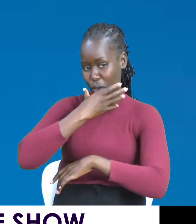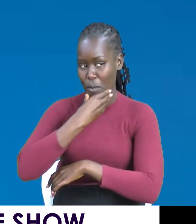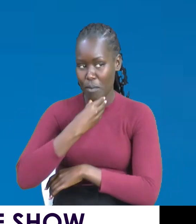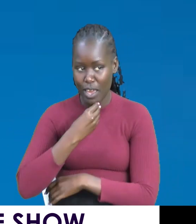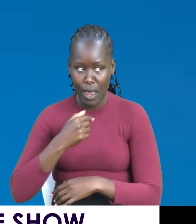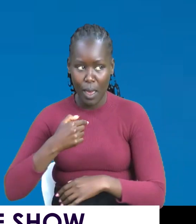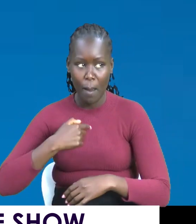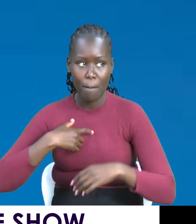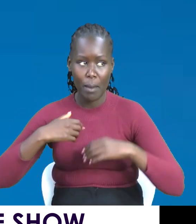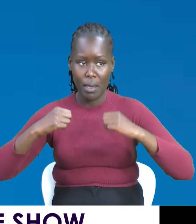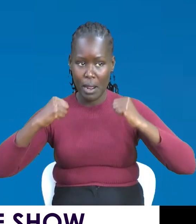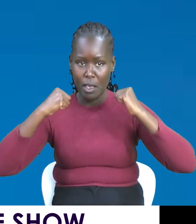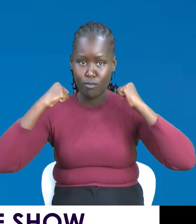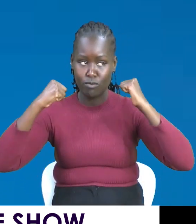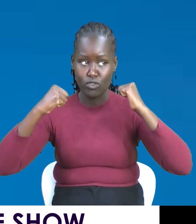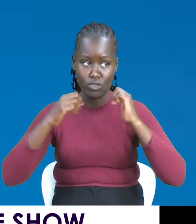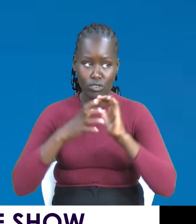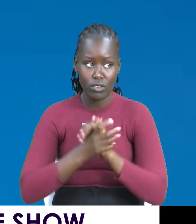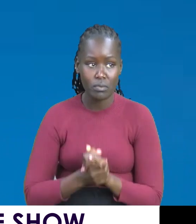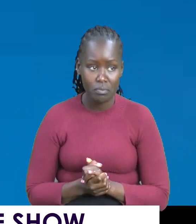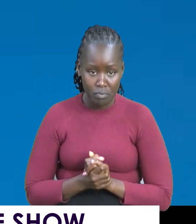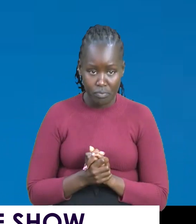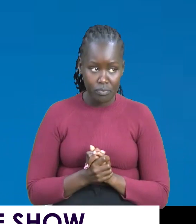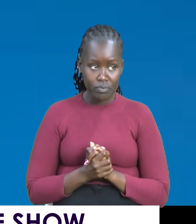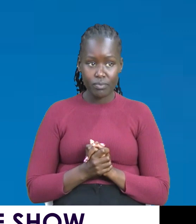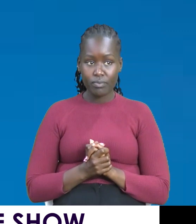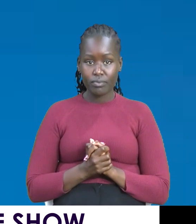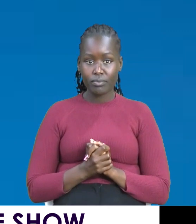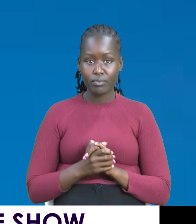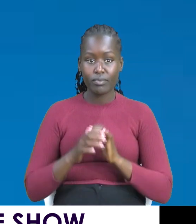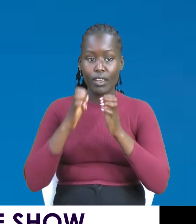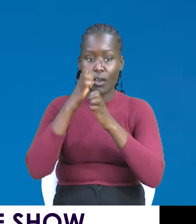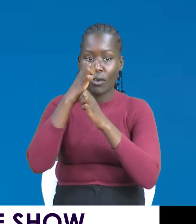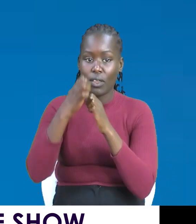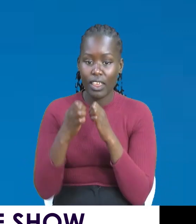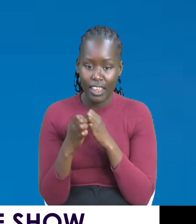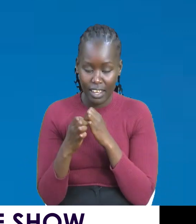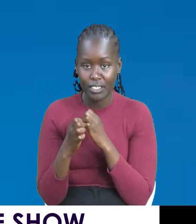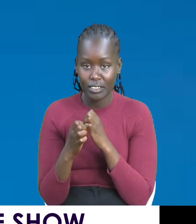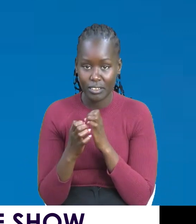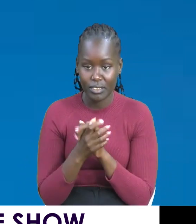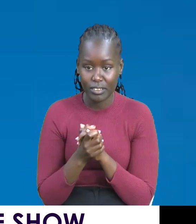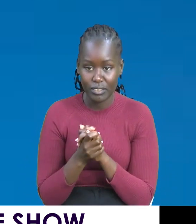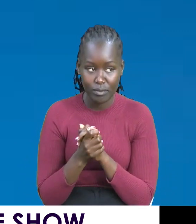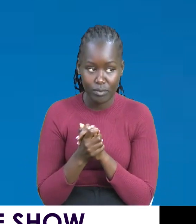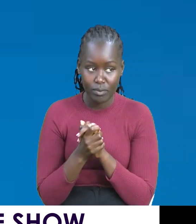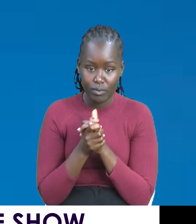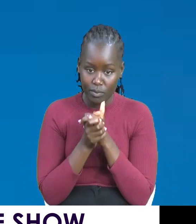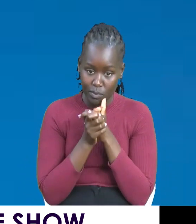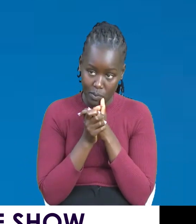msee wa nguvu. I will not just end up,